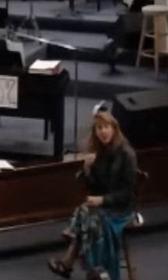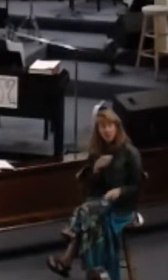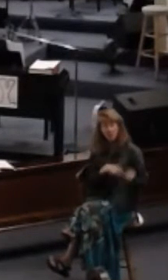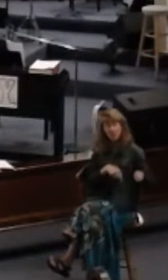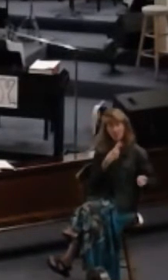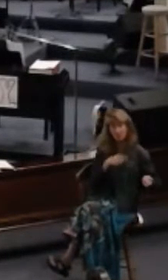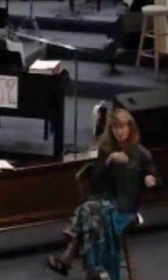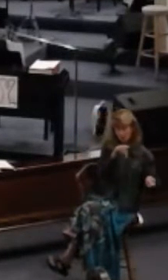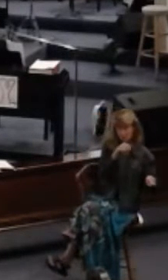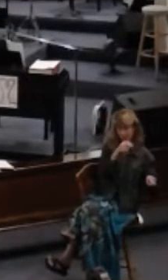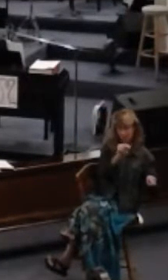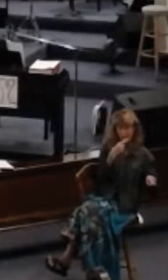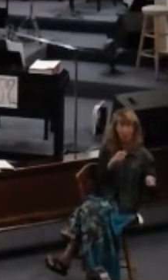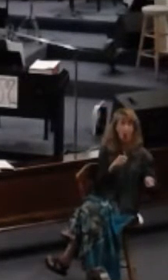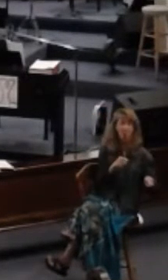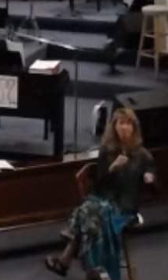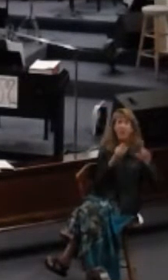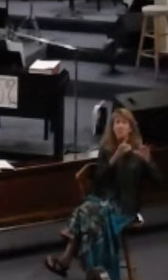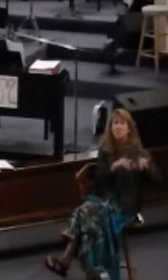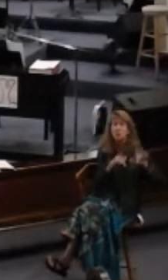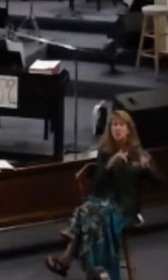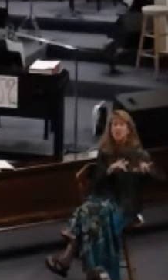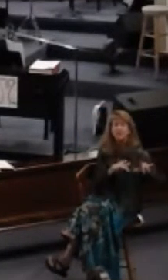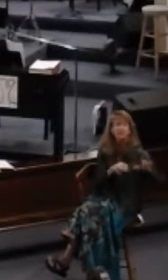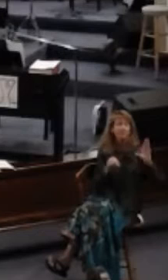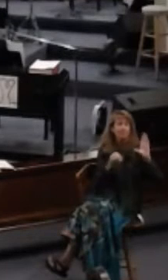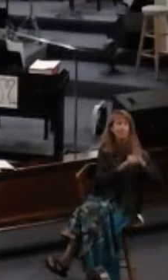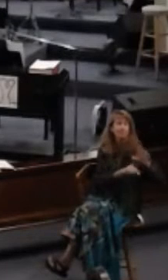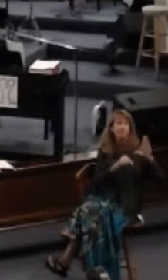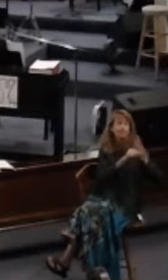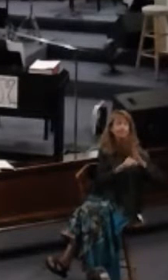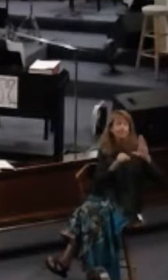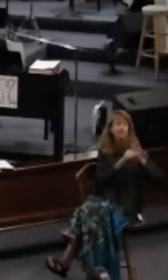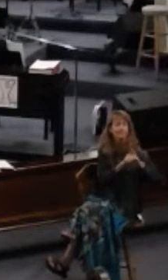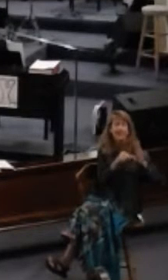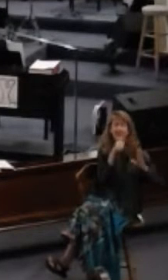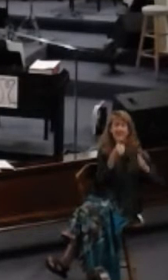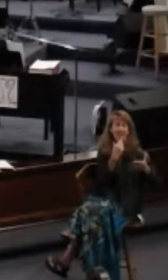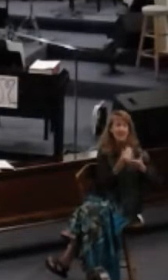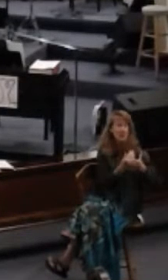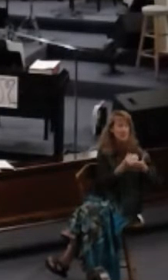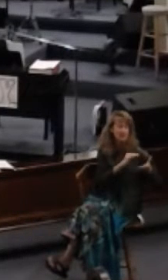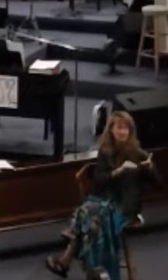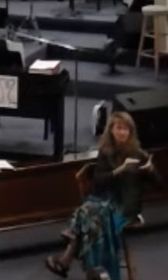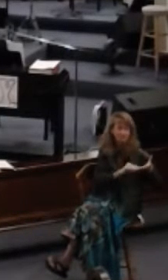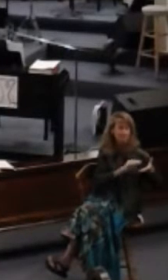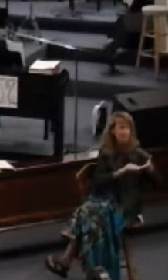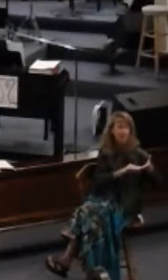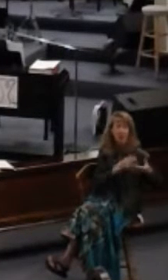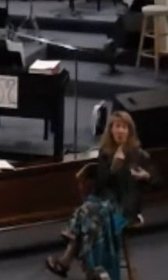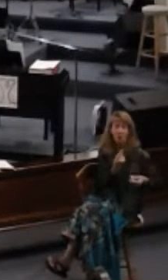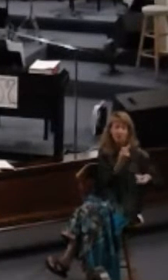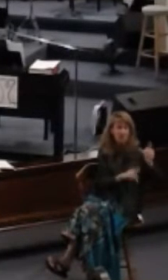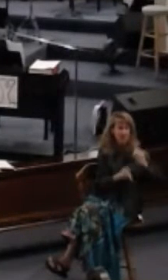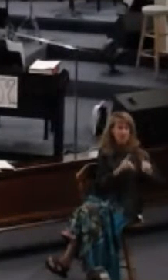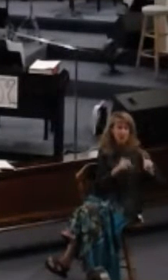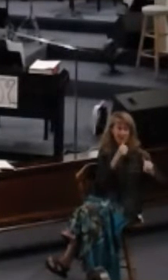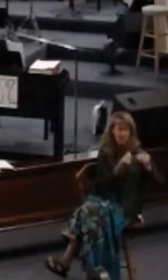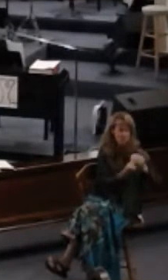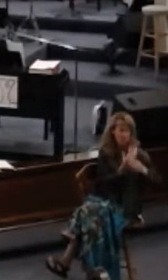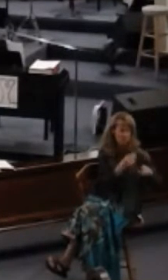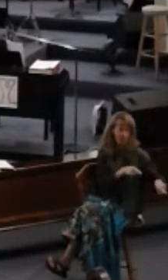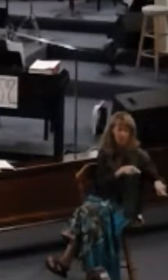character. It was considered a defect of character, unworthy of the wise and excusable only in those who have not yet grown up.